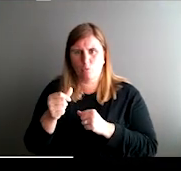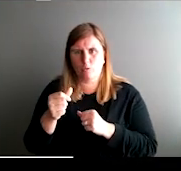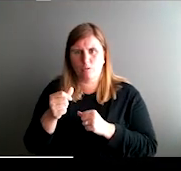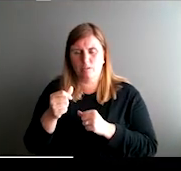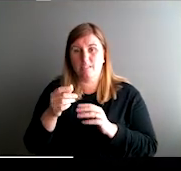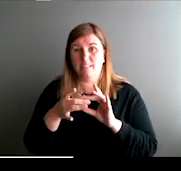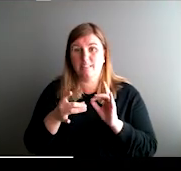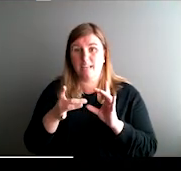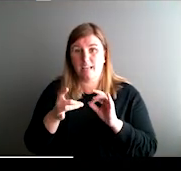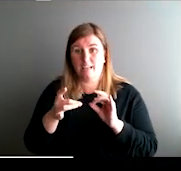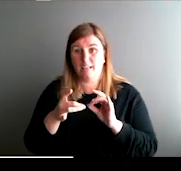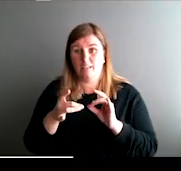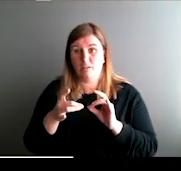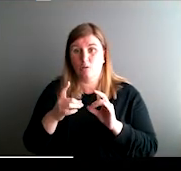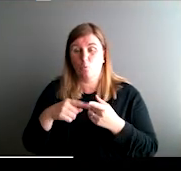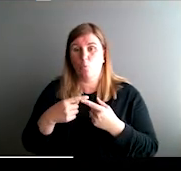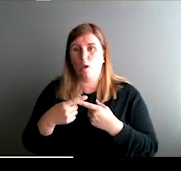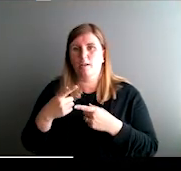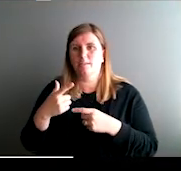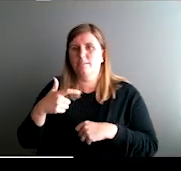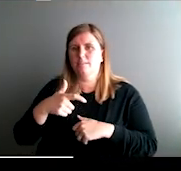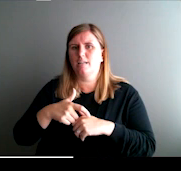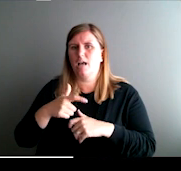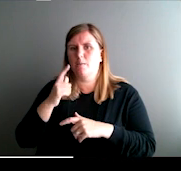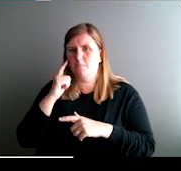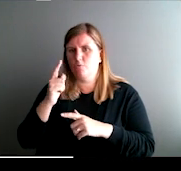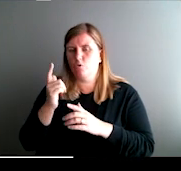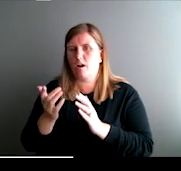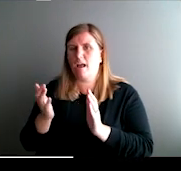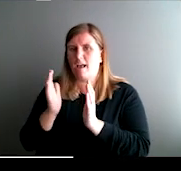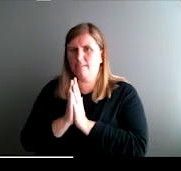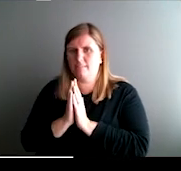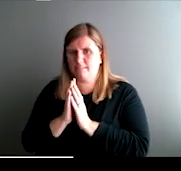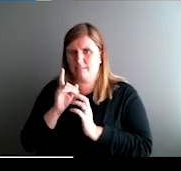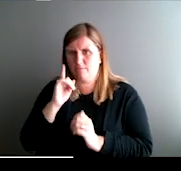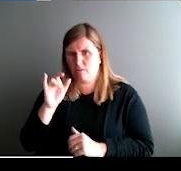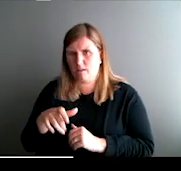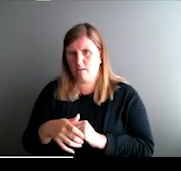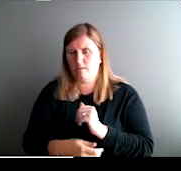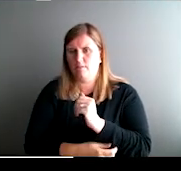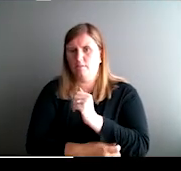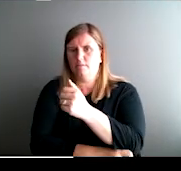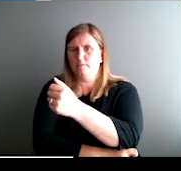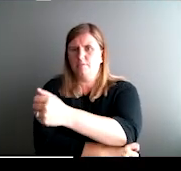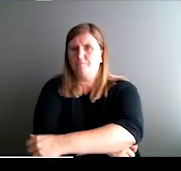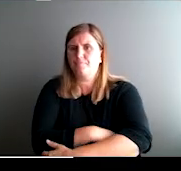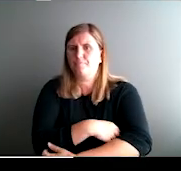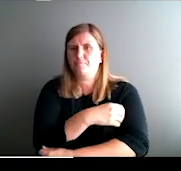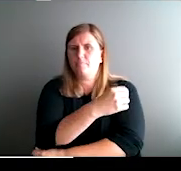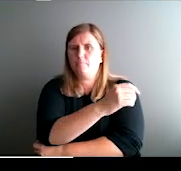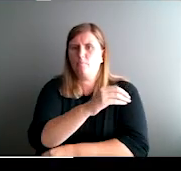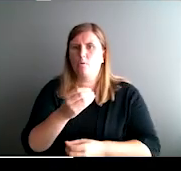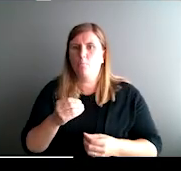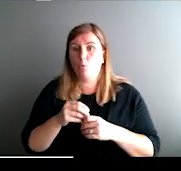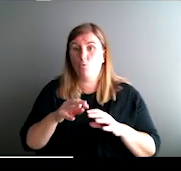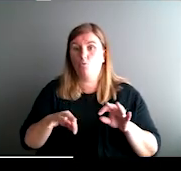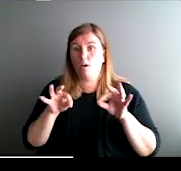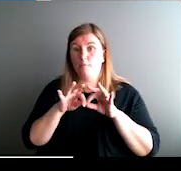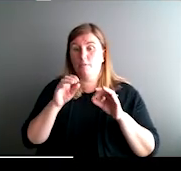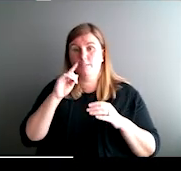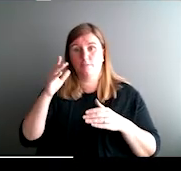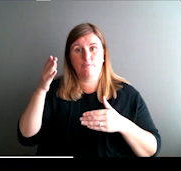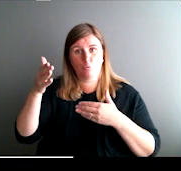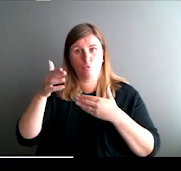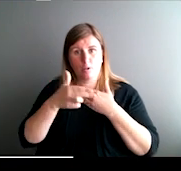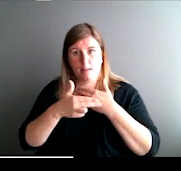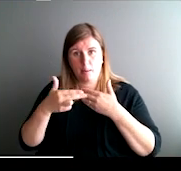saying those things when it comes time to teach them to ask for those things. More relevant would be future